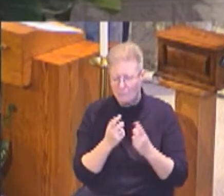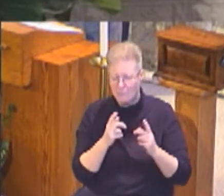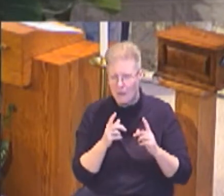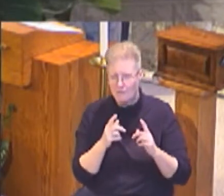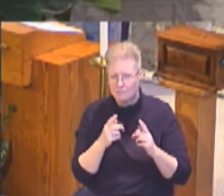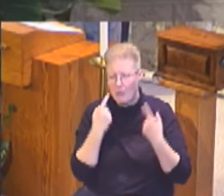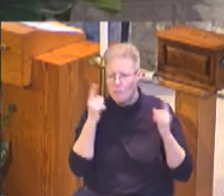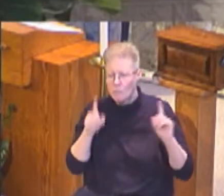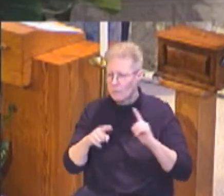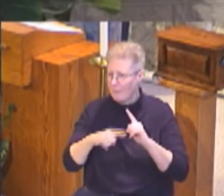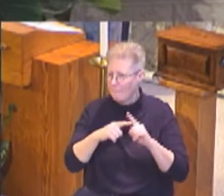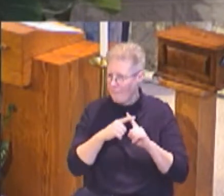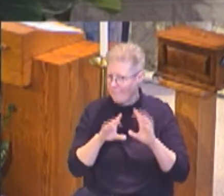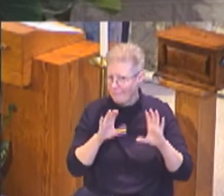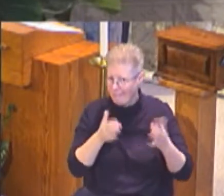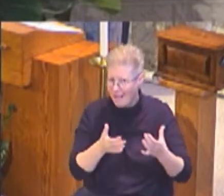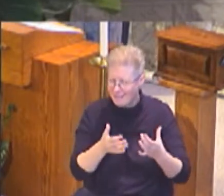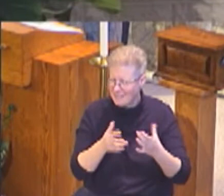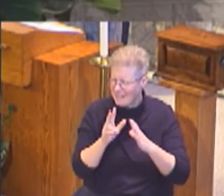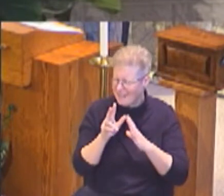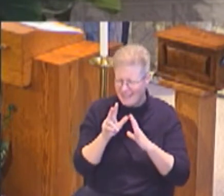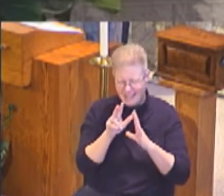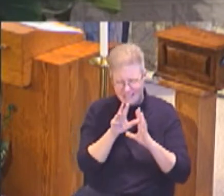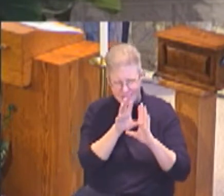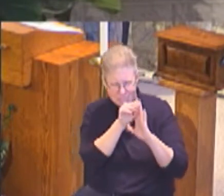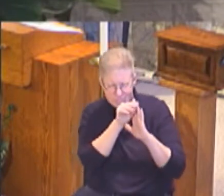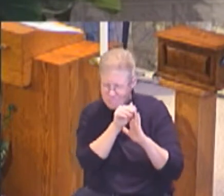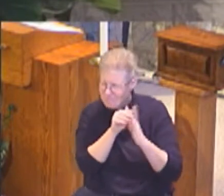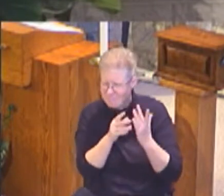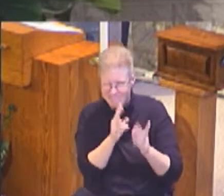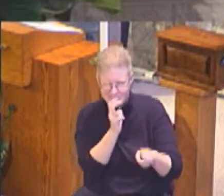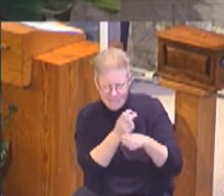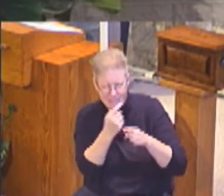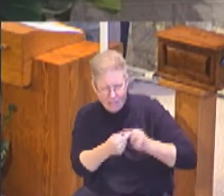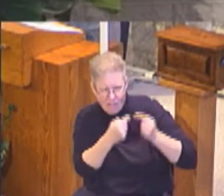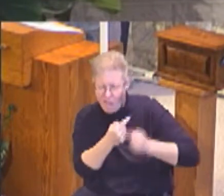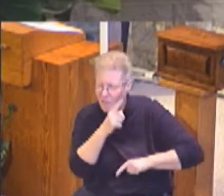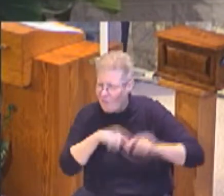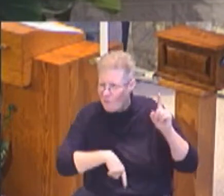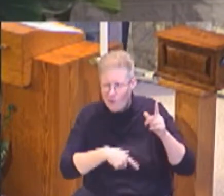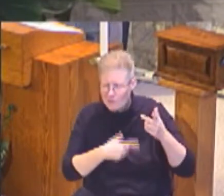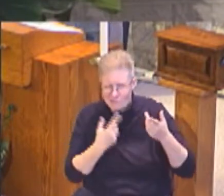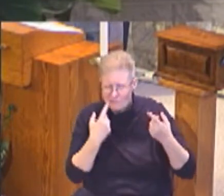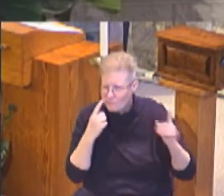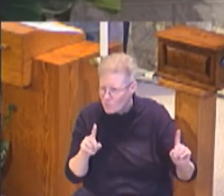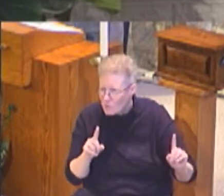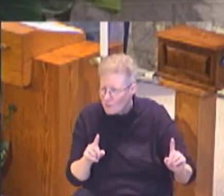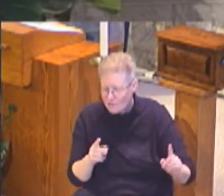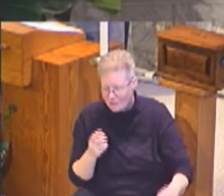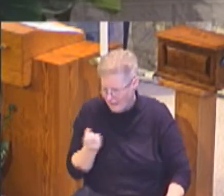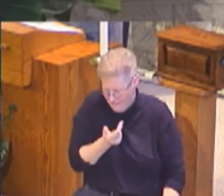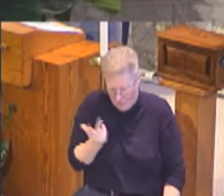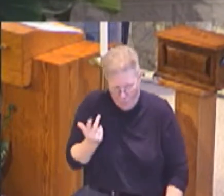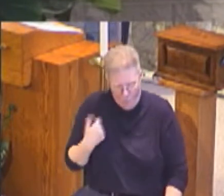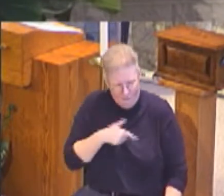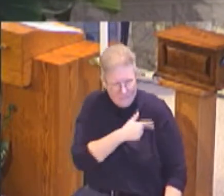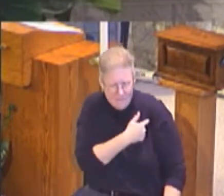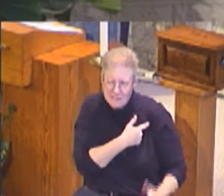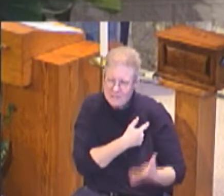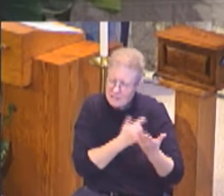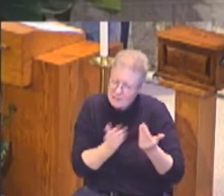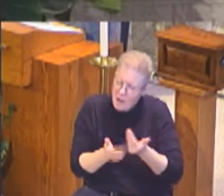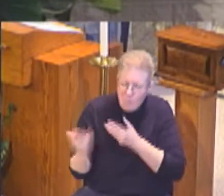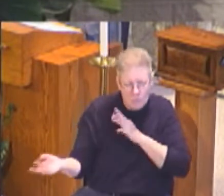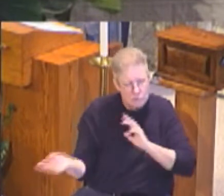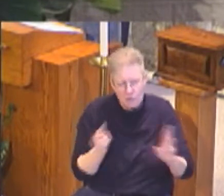work. And after several of us worked on it for a while, we were just almost ready to just